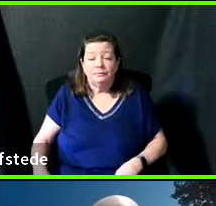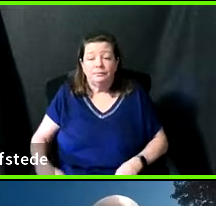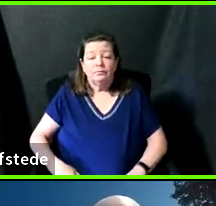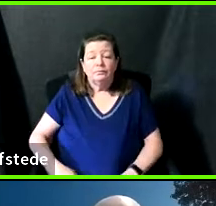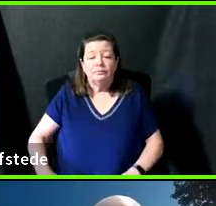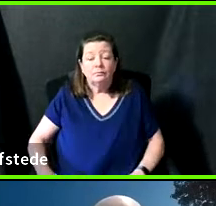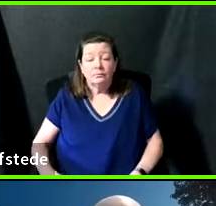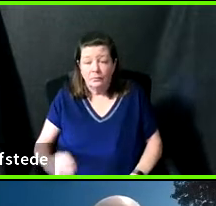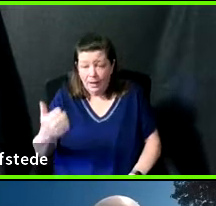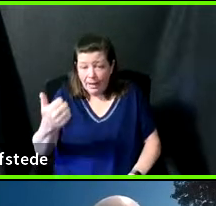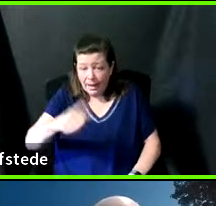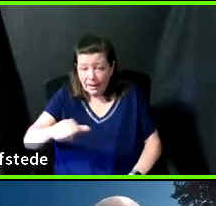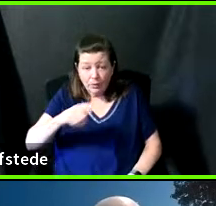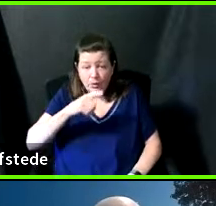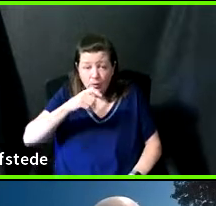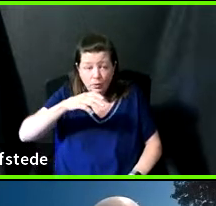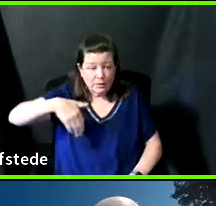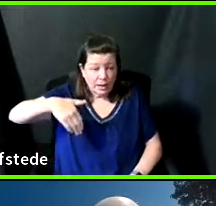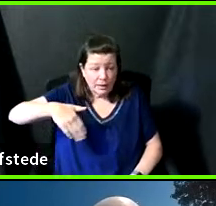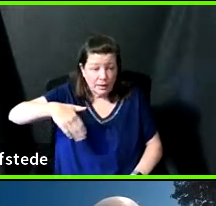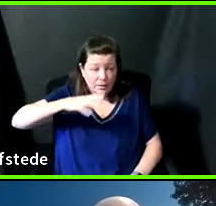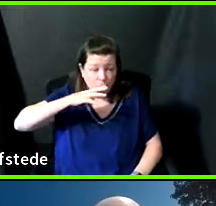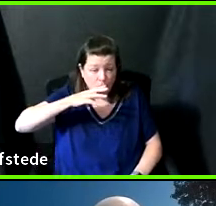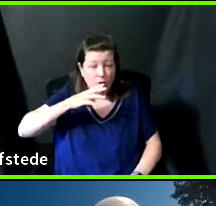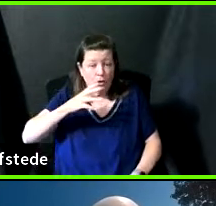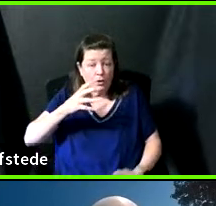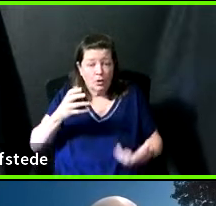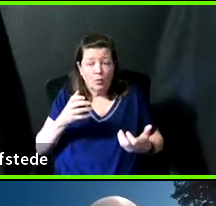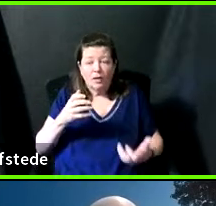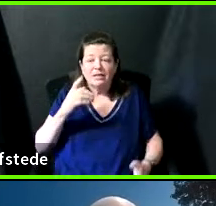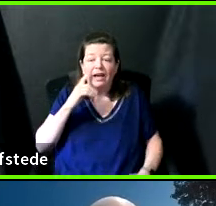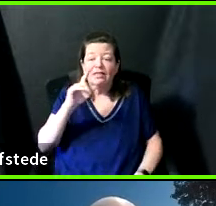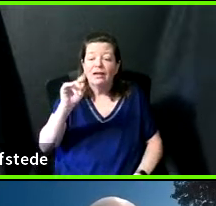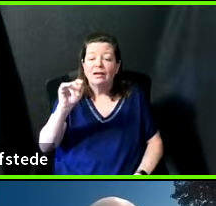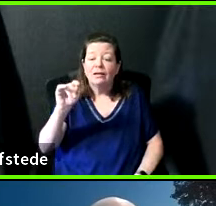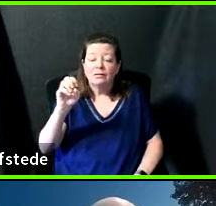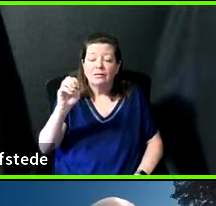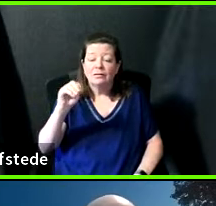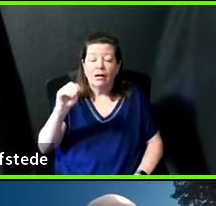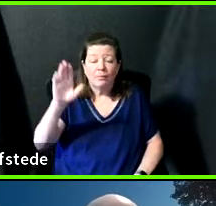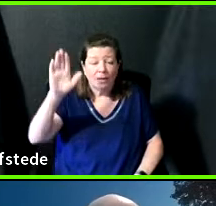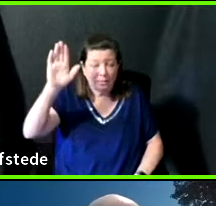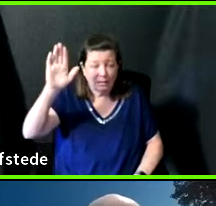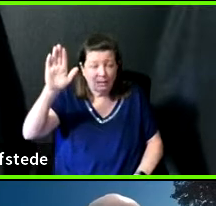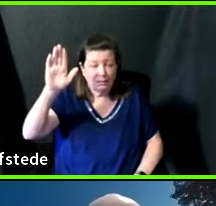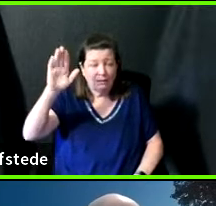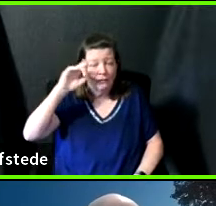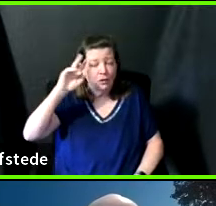Is there anyone who hasn't spoken that would like to speak? I think Tom has his hand up for a second comment.